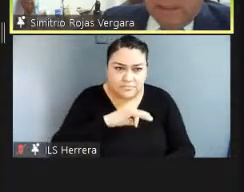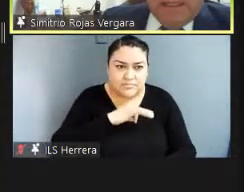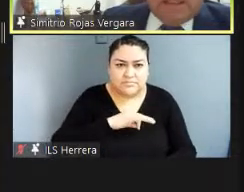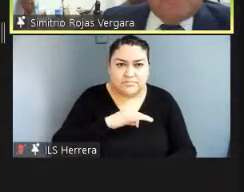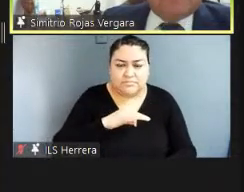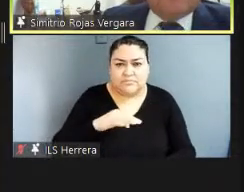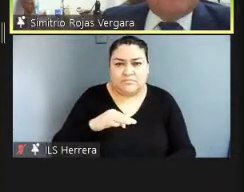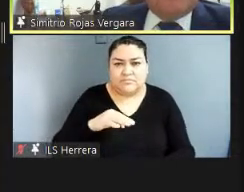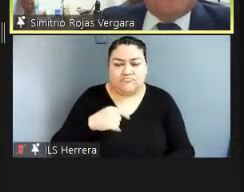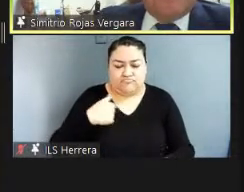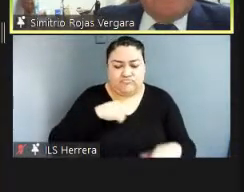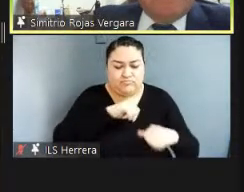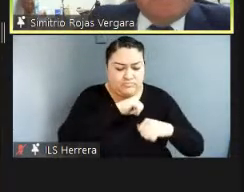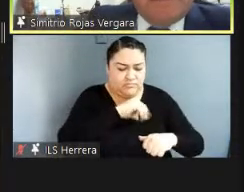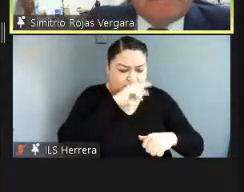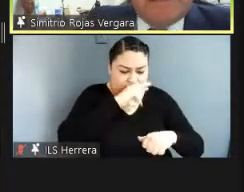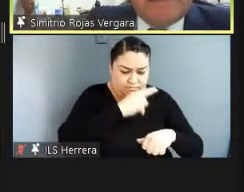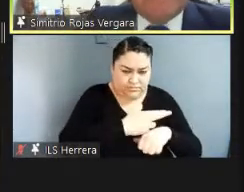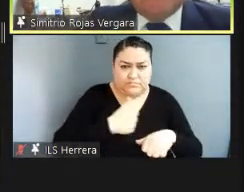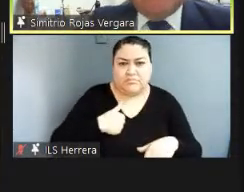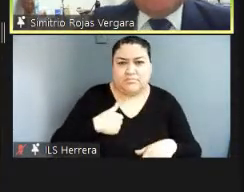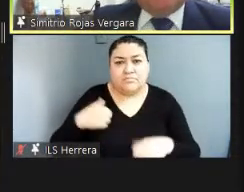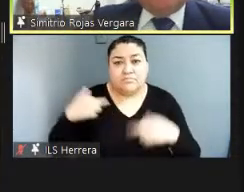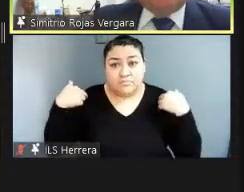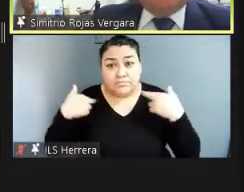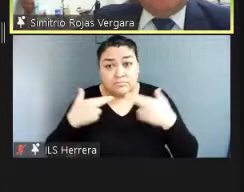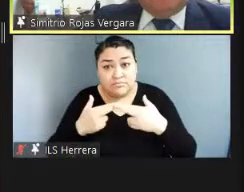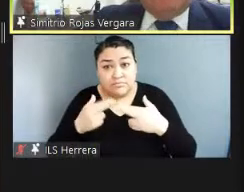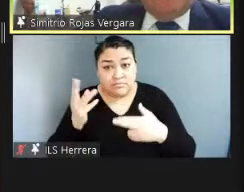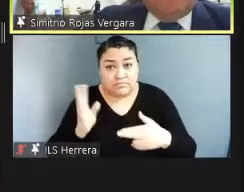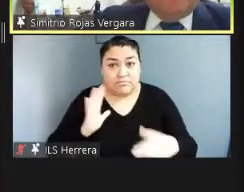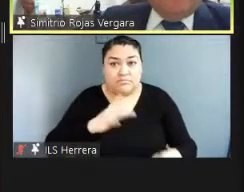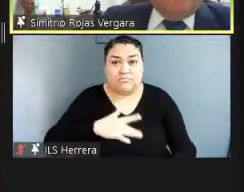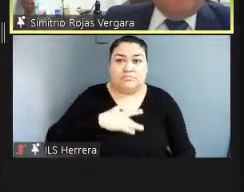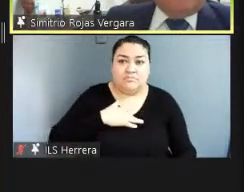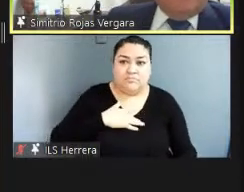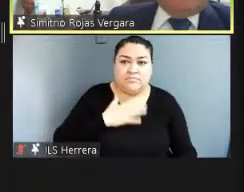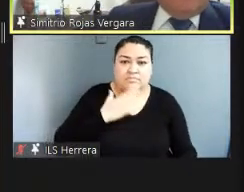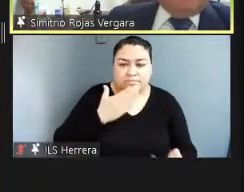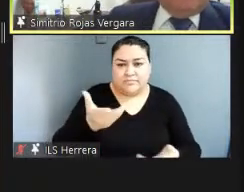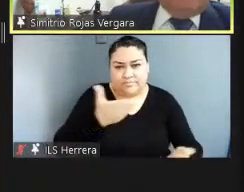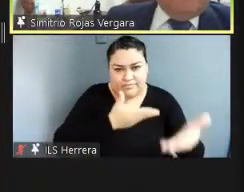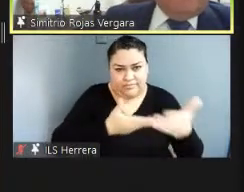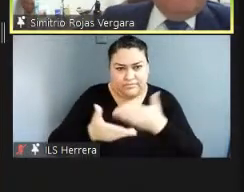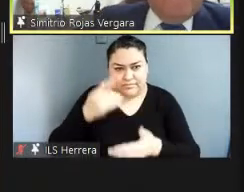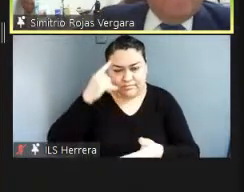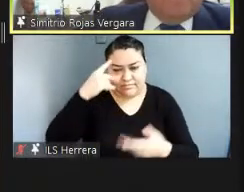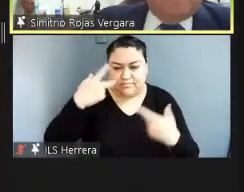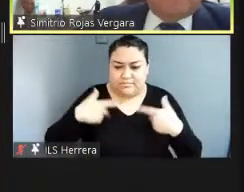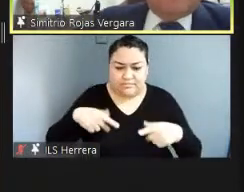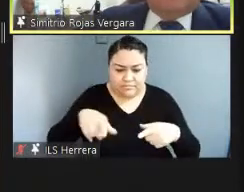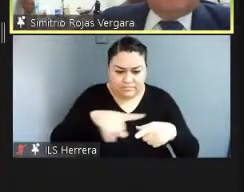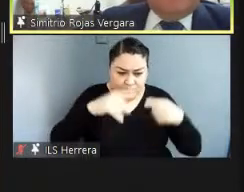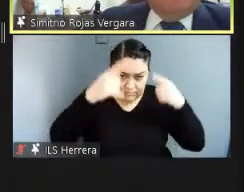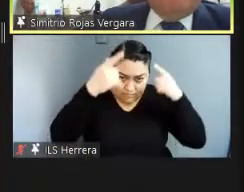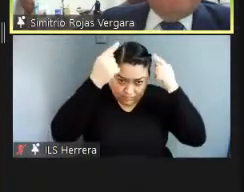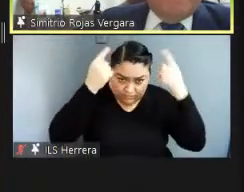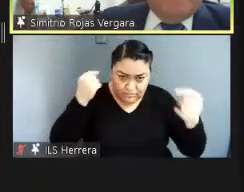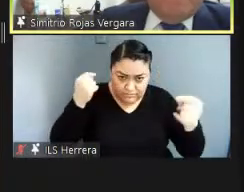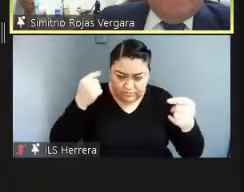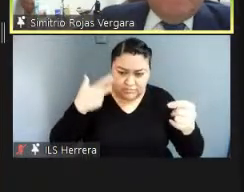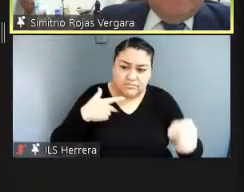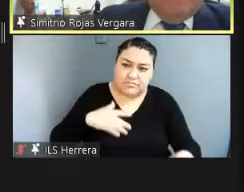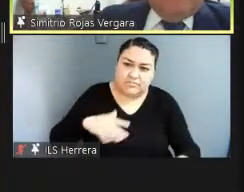This way, we have university or teaching authorities that are fully pleased because